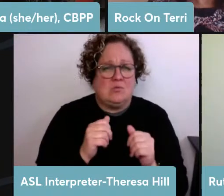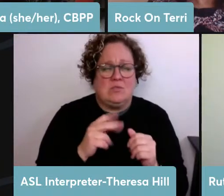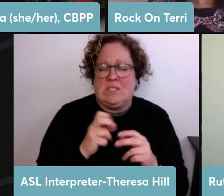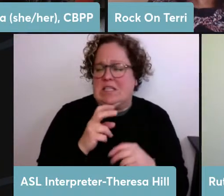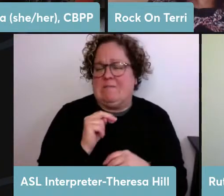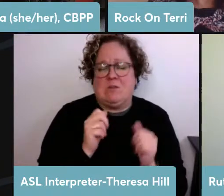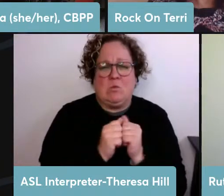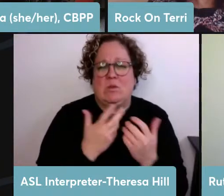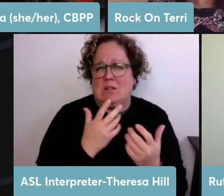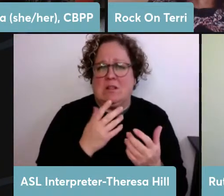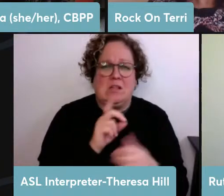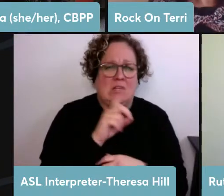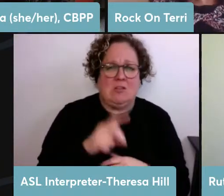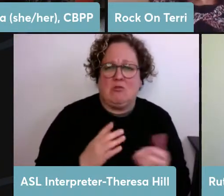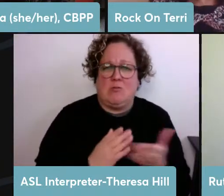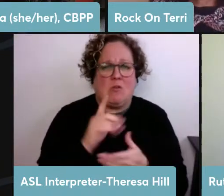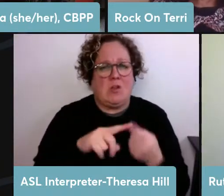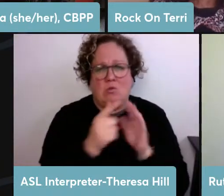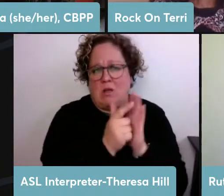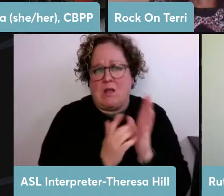get it funded and implemented.